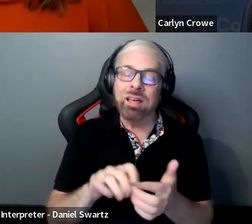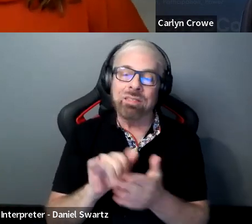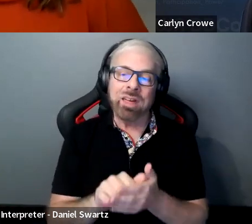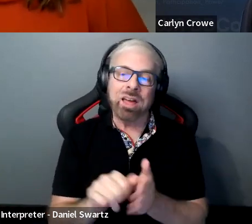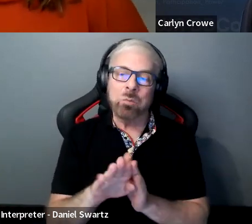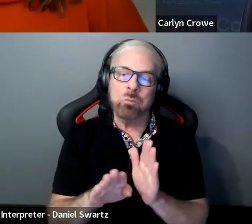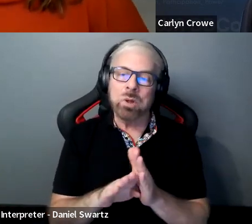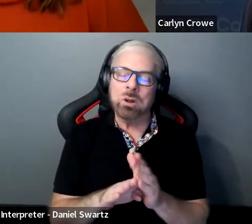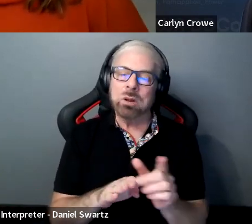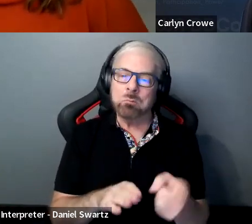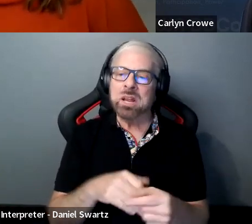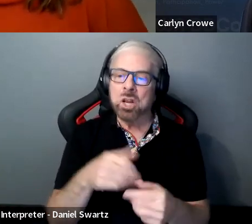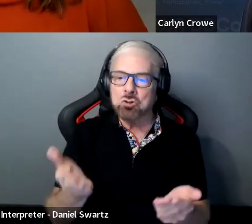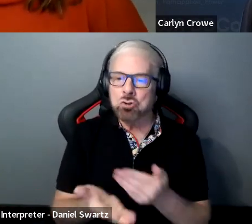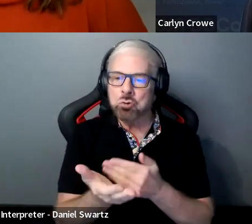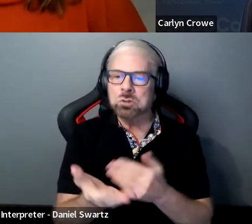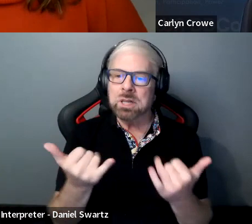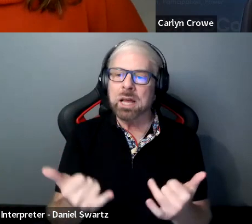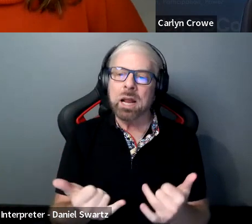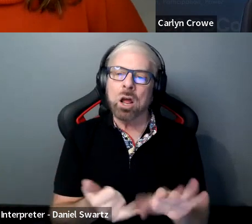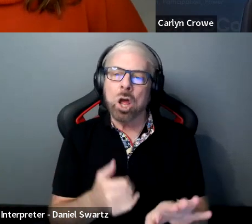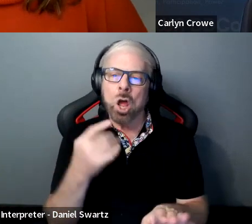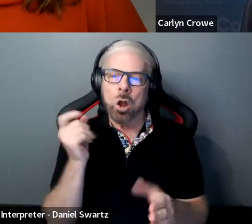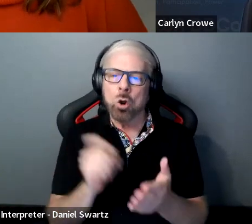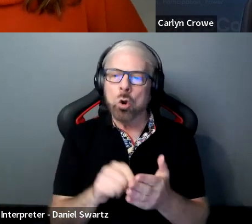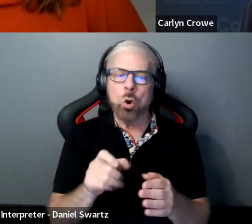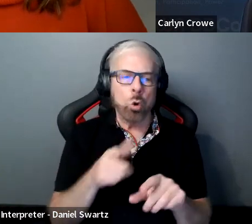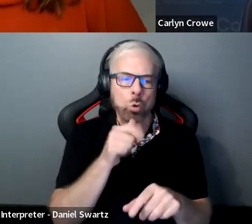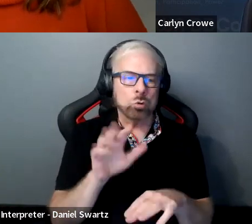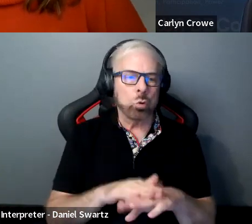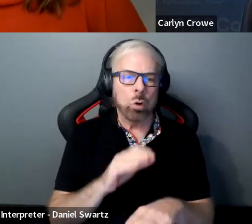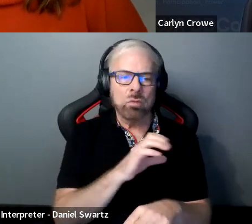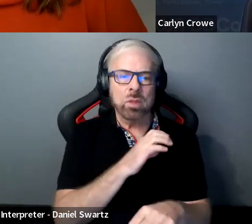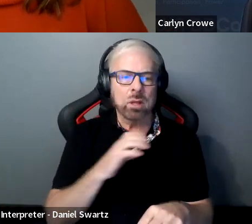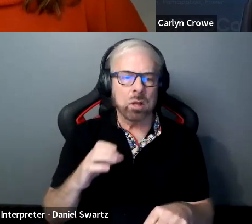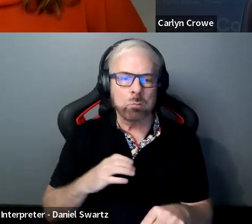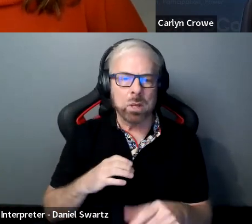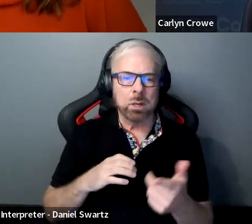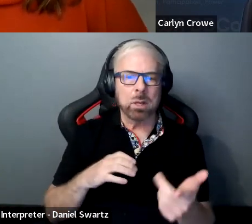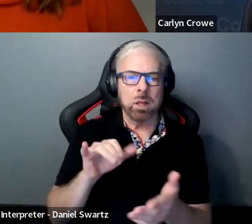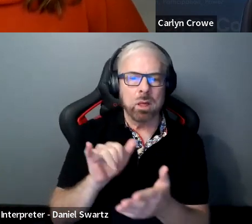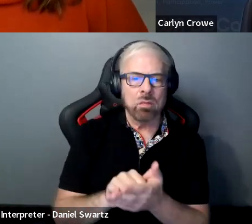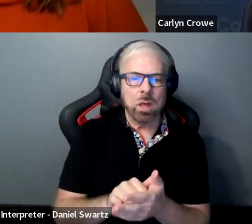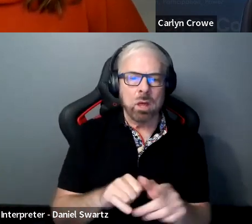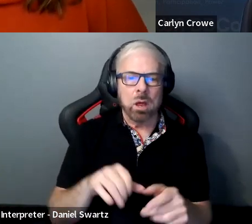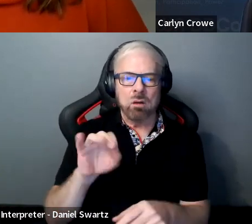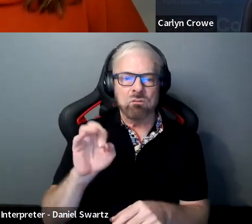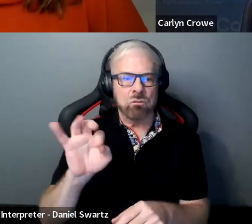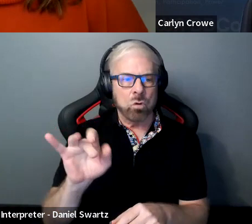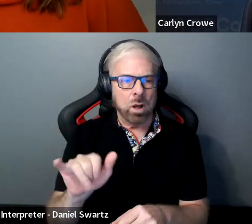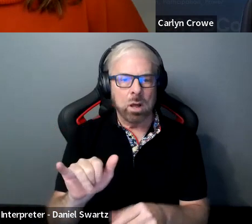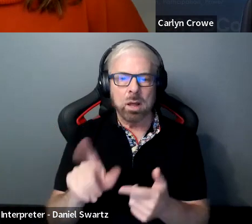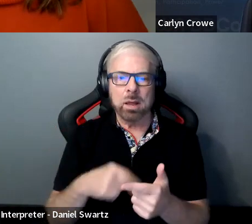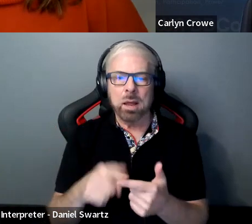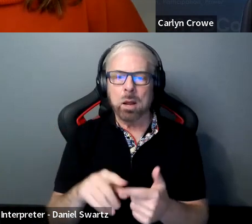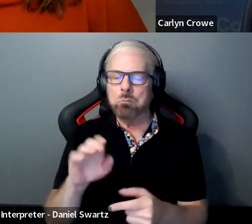been introduced, and I've noted who's on that subcommittee: Representative Fry, Bradley, and Turek. And then there's 3 bills that have